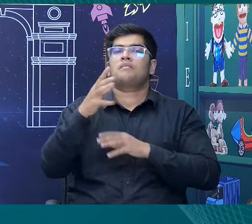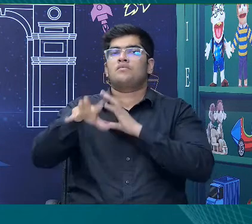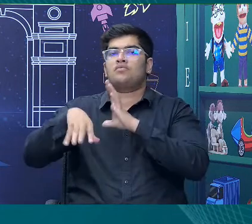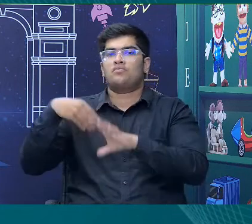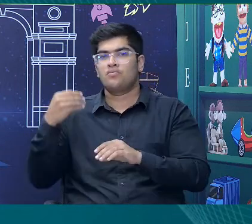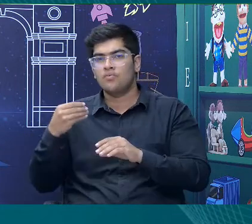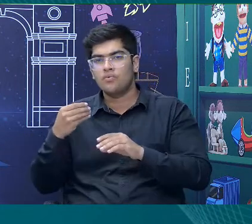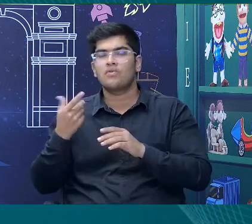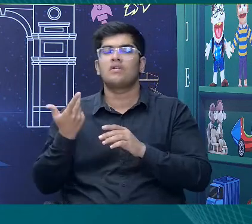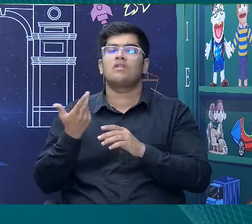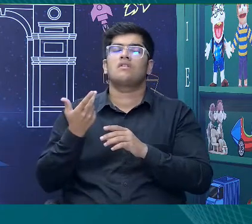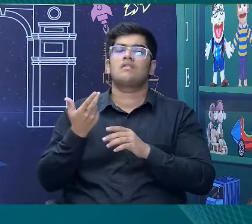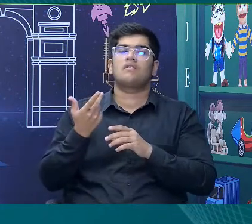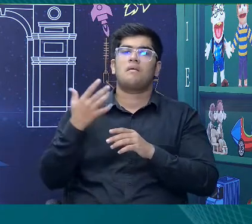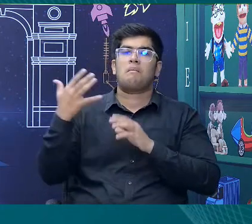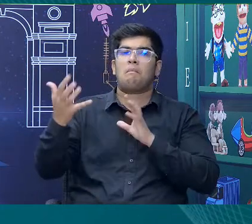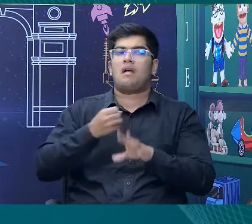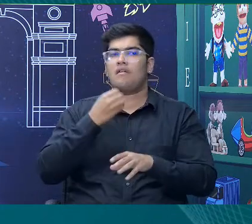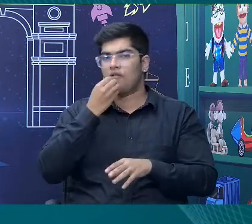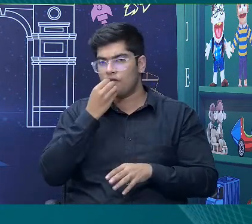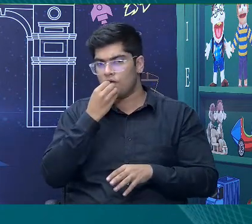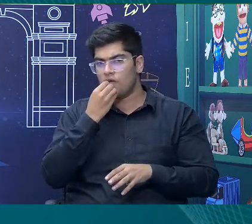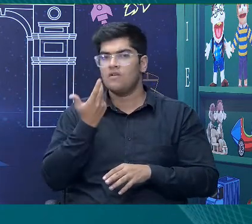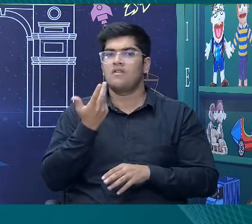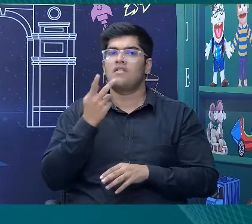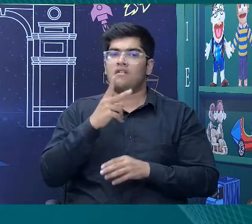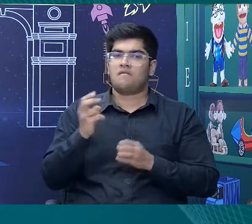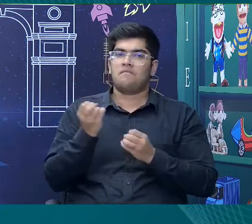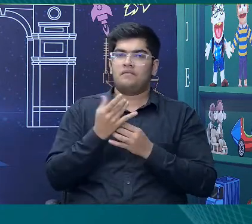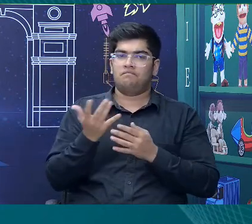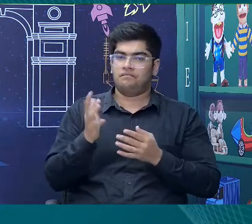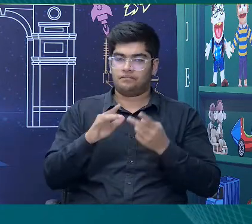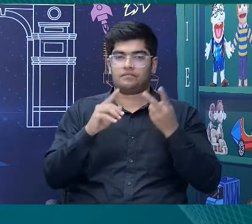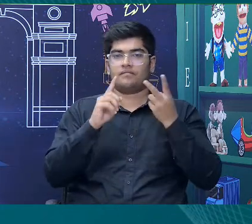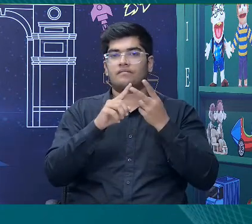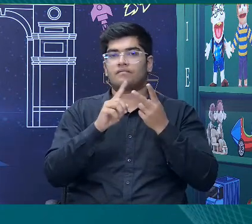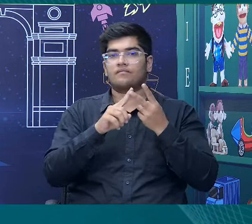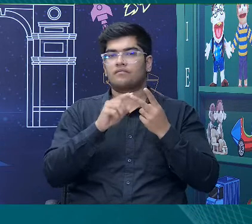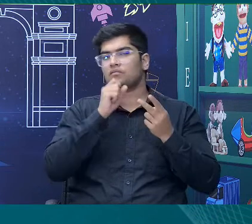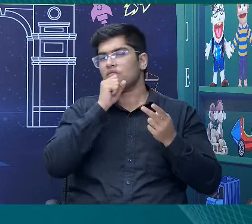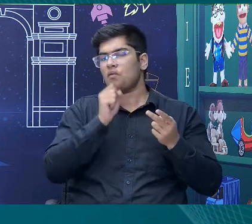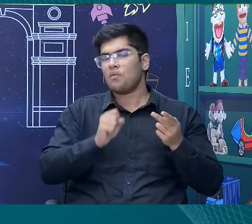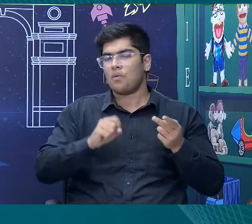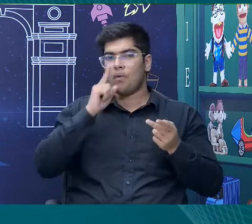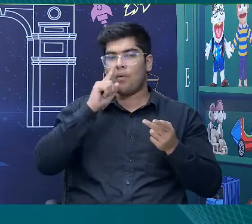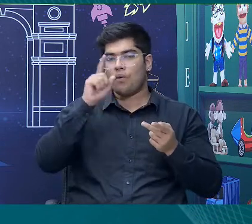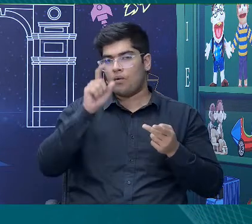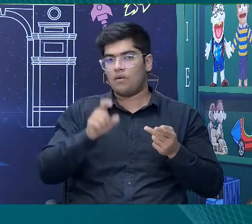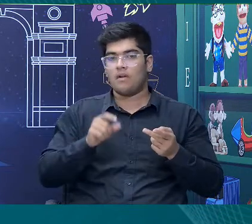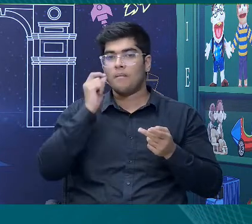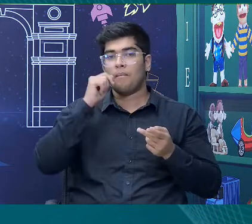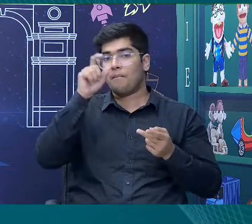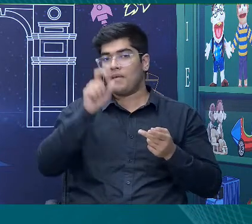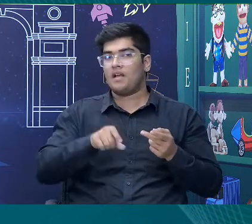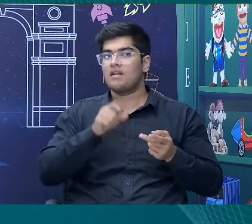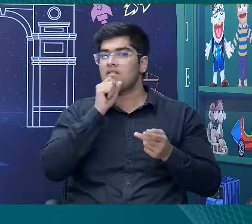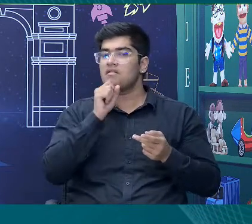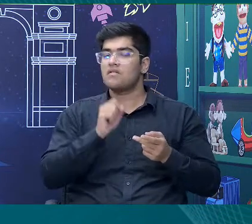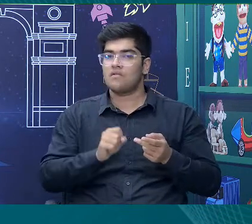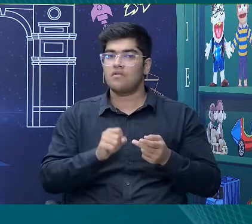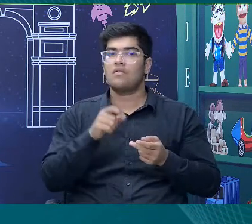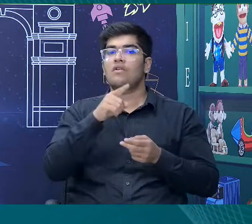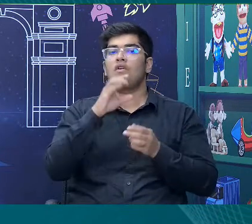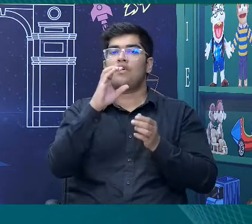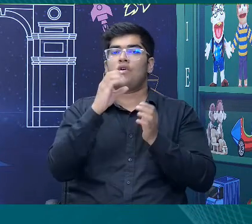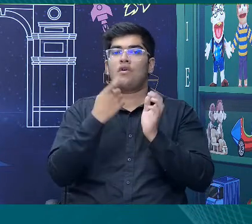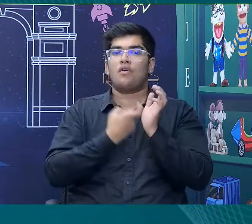opportunity, he steals also. Okay. The next character in the story is an old man who is also a crofter. A crofter is somebody